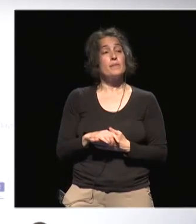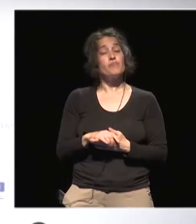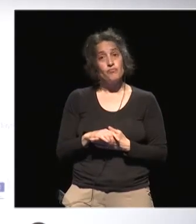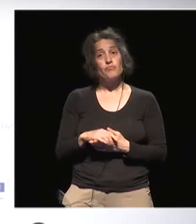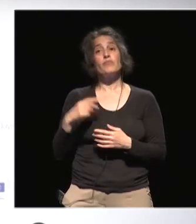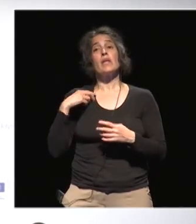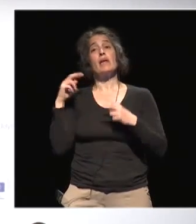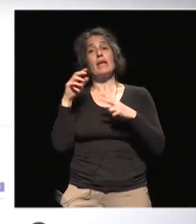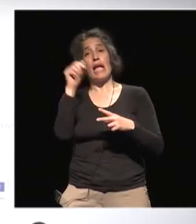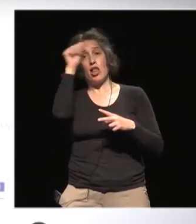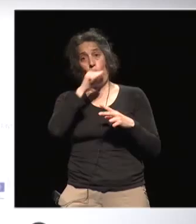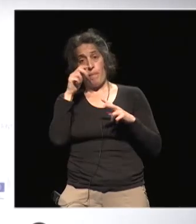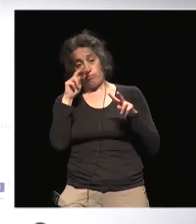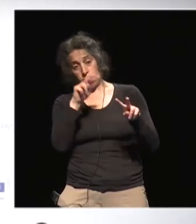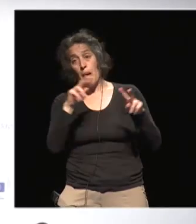optimistically, in any way.